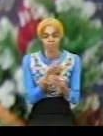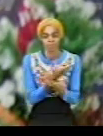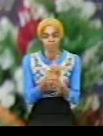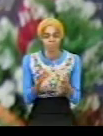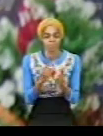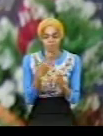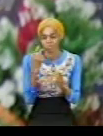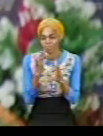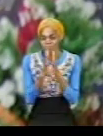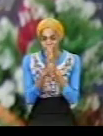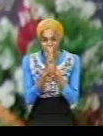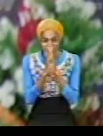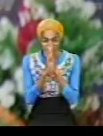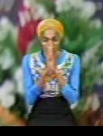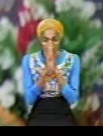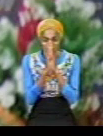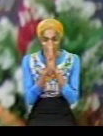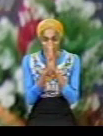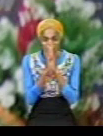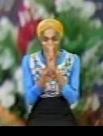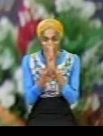God.